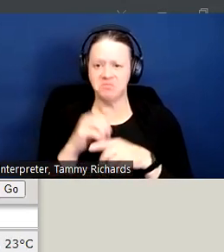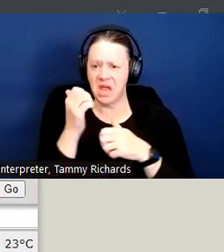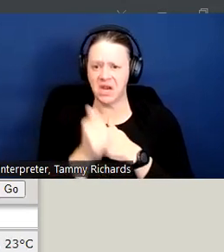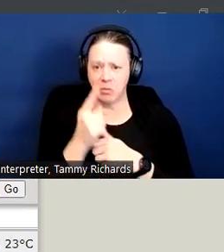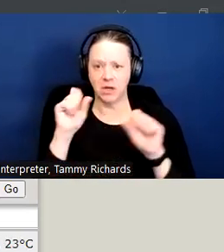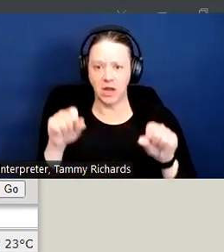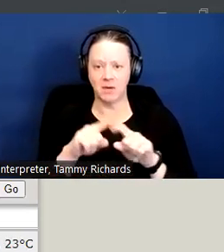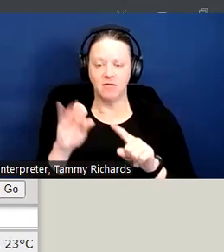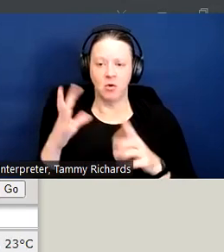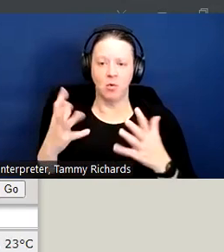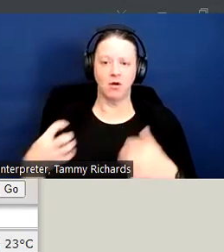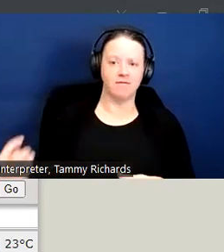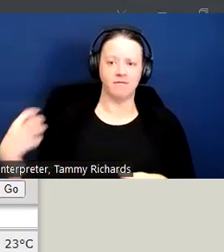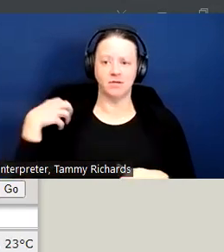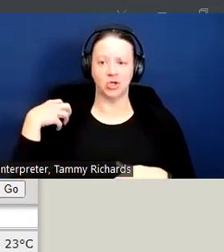with official